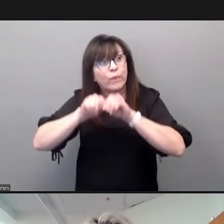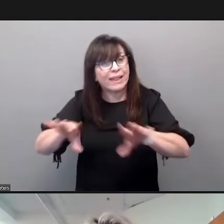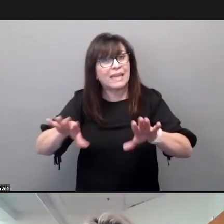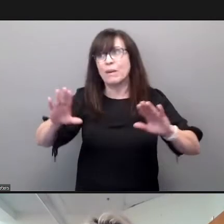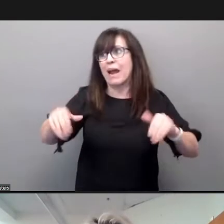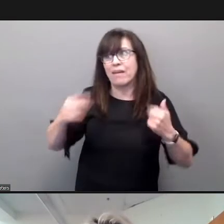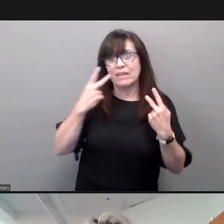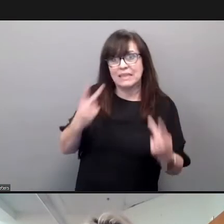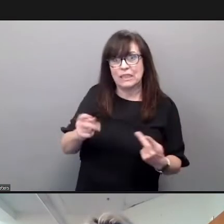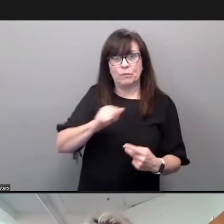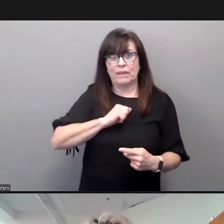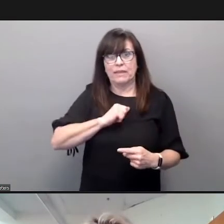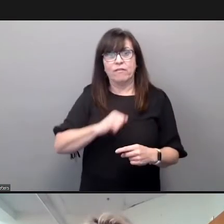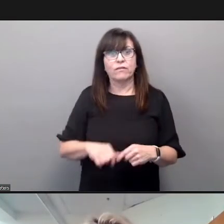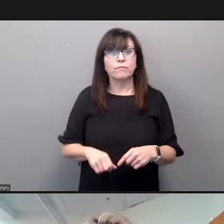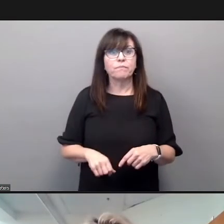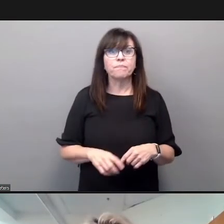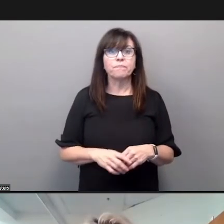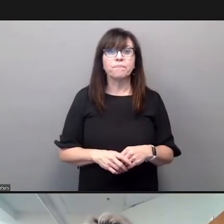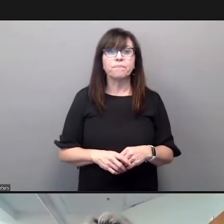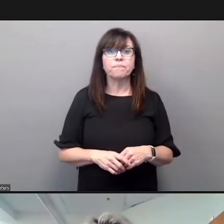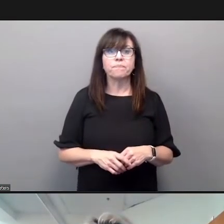myself.